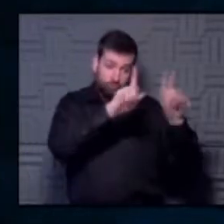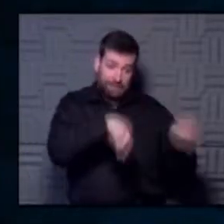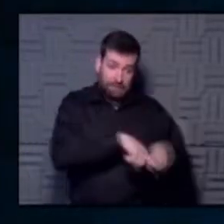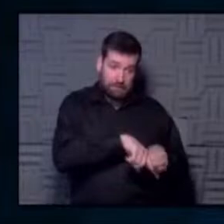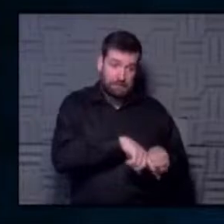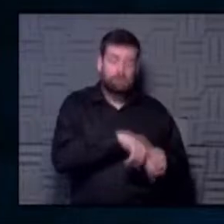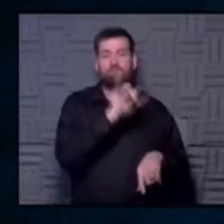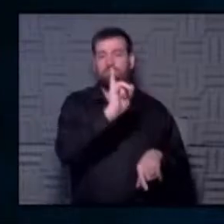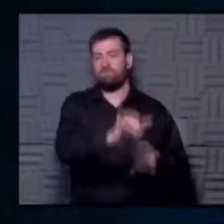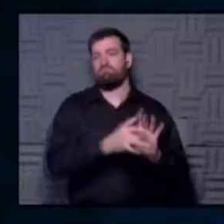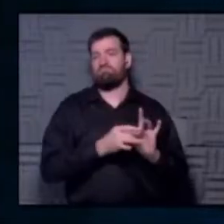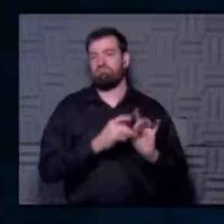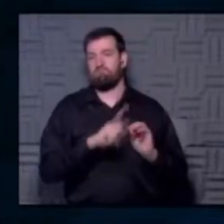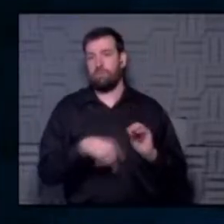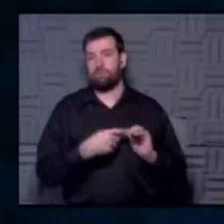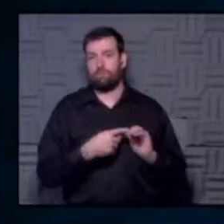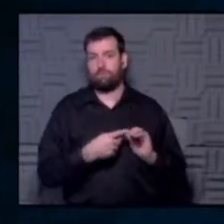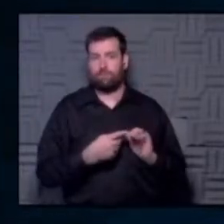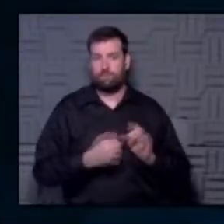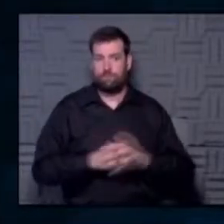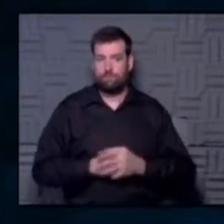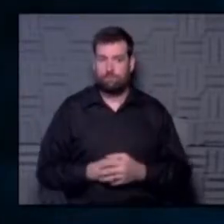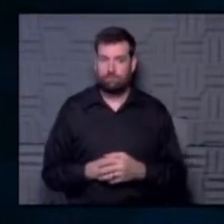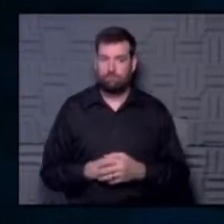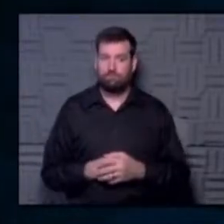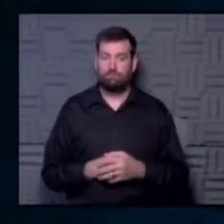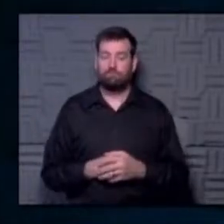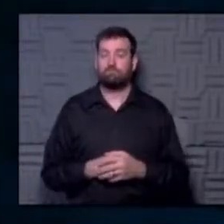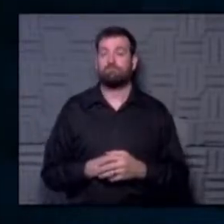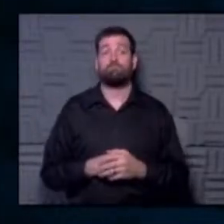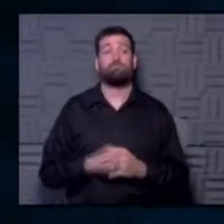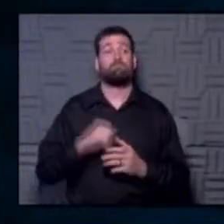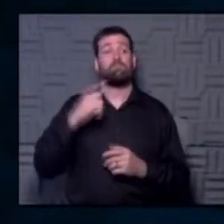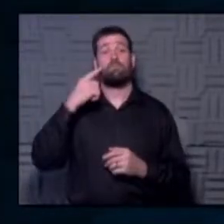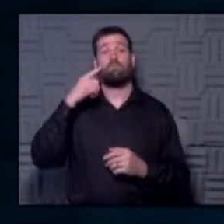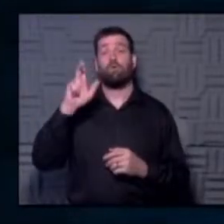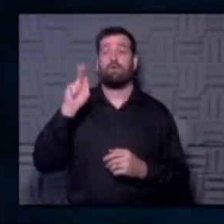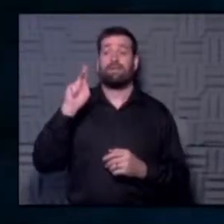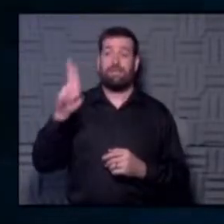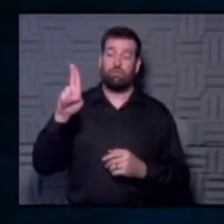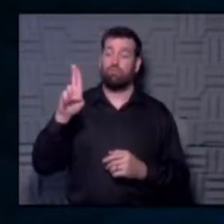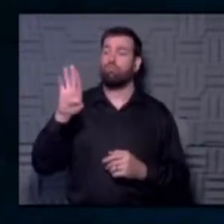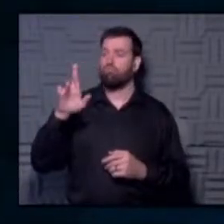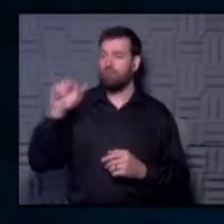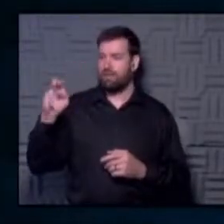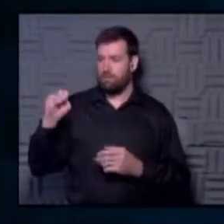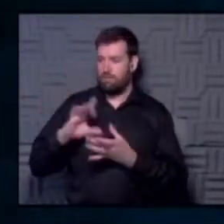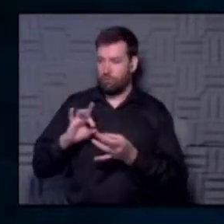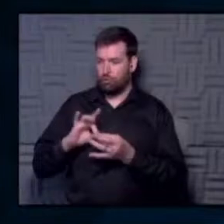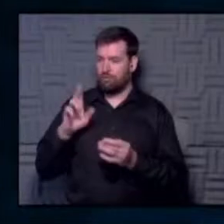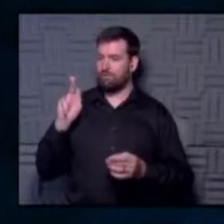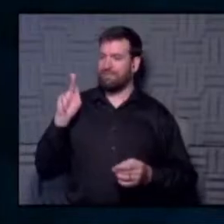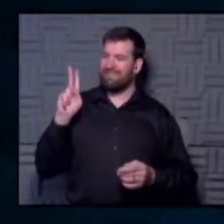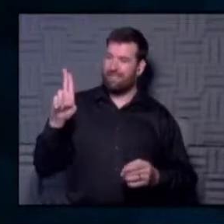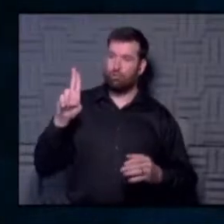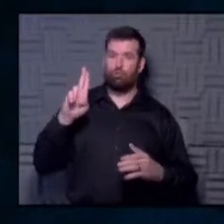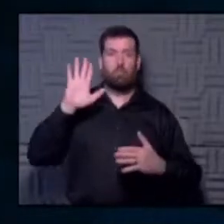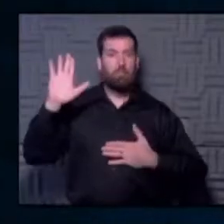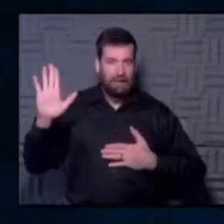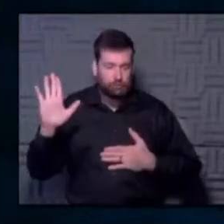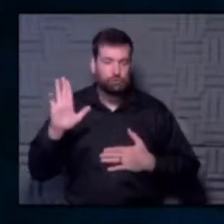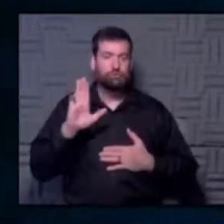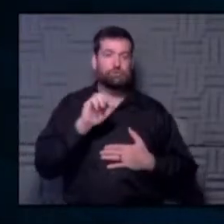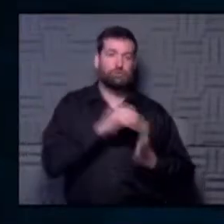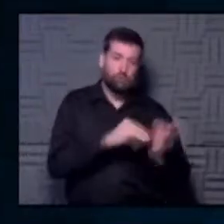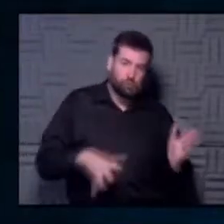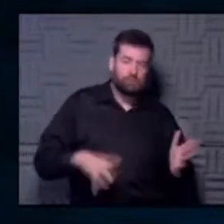app I'm referring to. In the case of KU, Brian mentioned the KU pledge. So students, faculty,